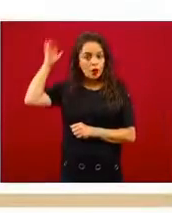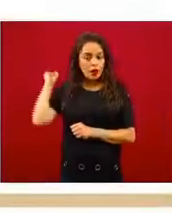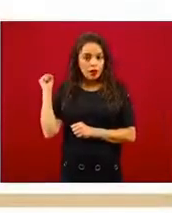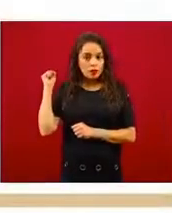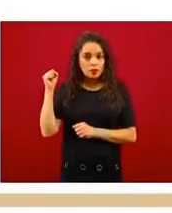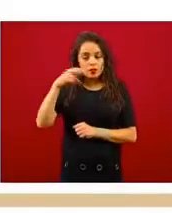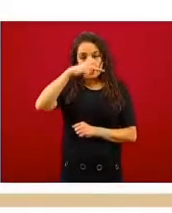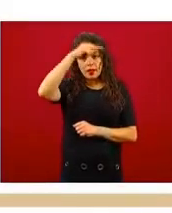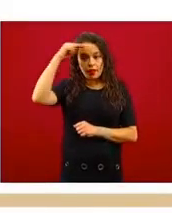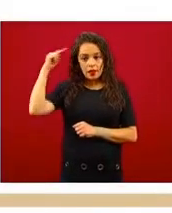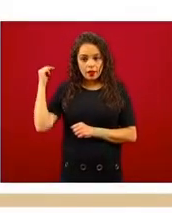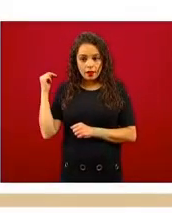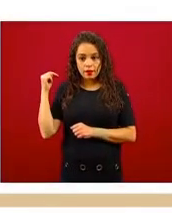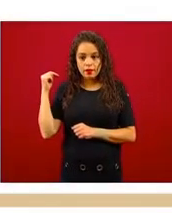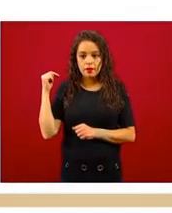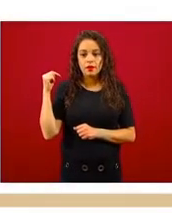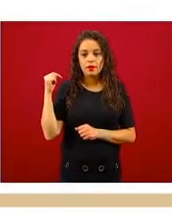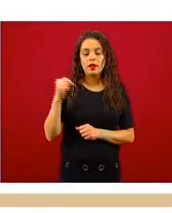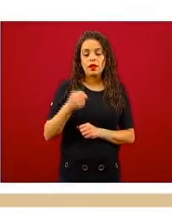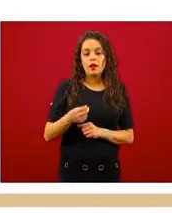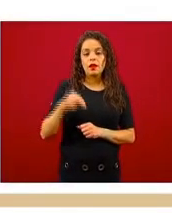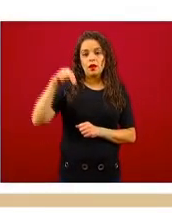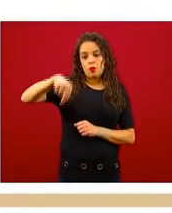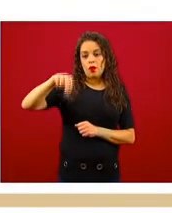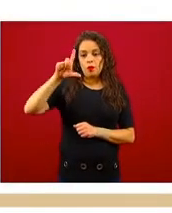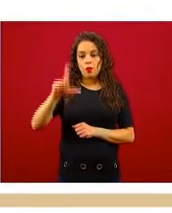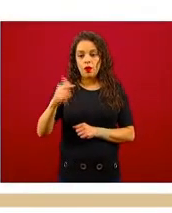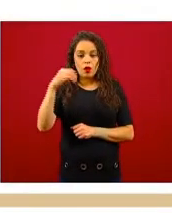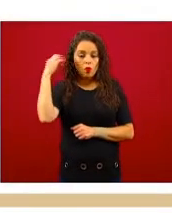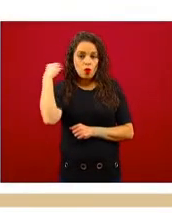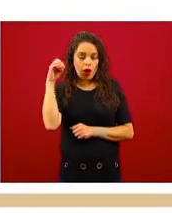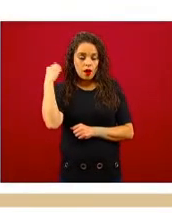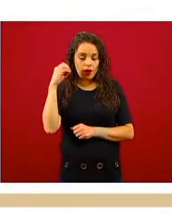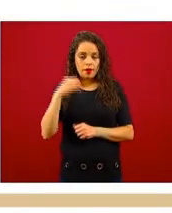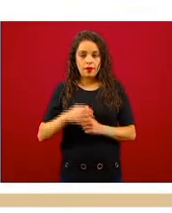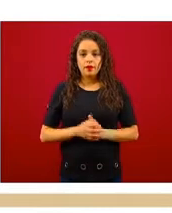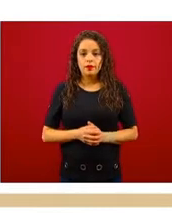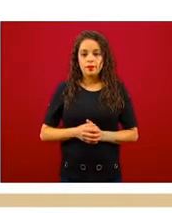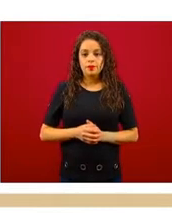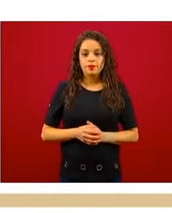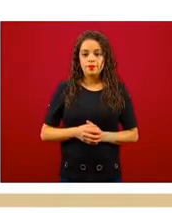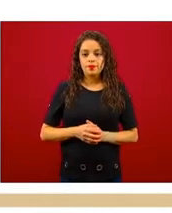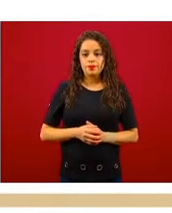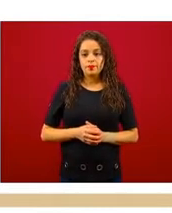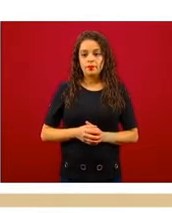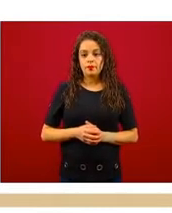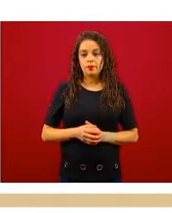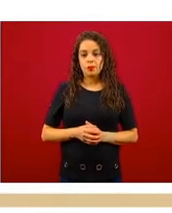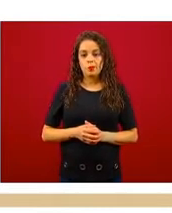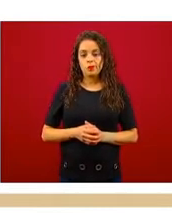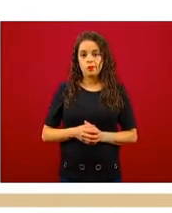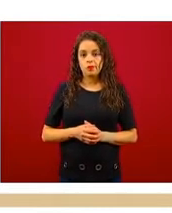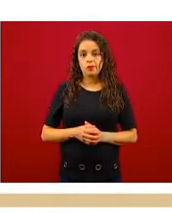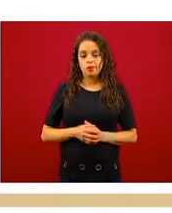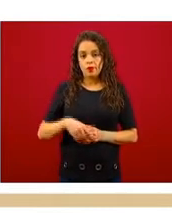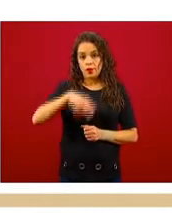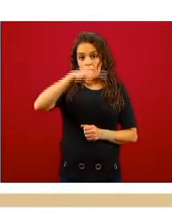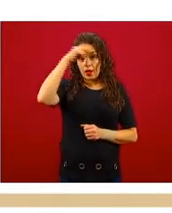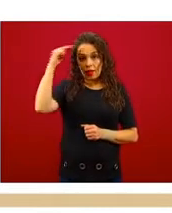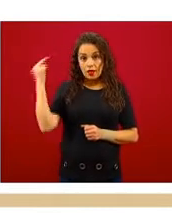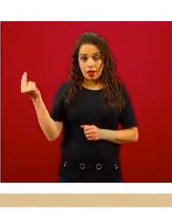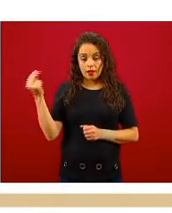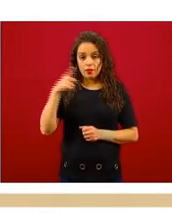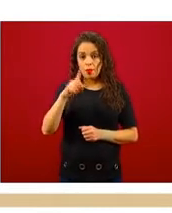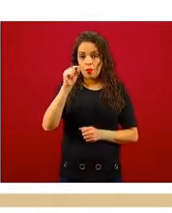one, please. Morelos, Nayarit, Nuevo León, and Oaxaca. On this slide, for example,